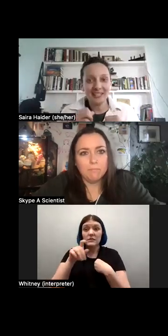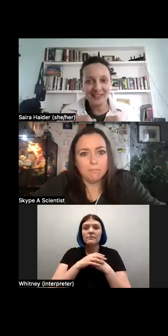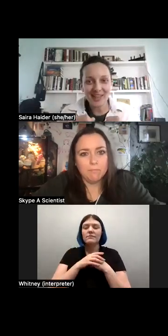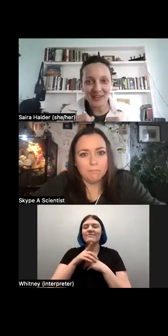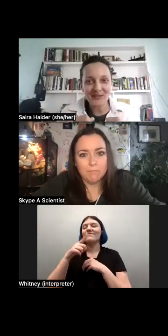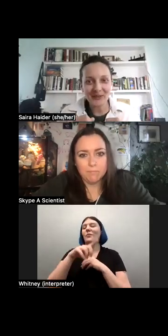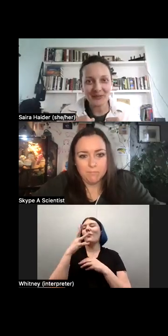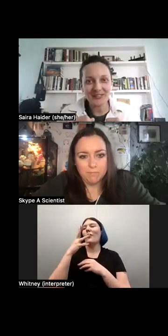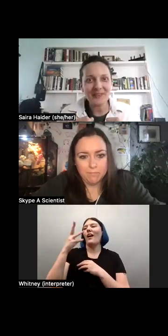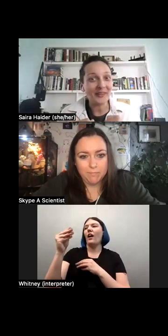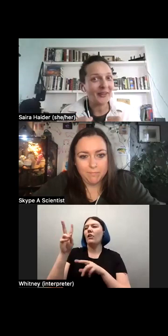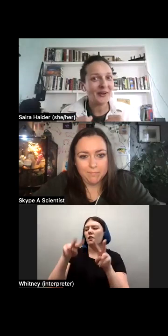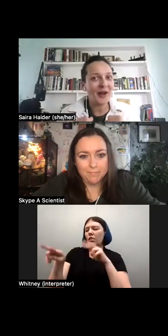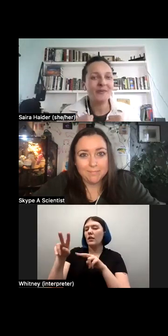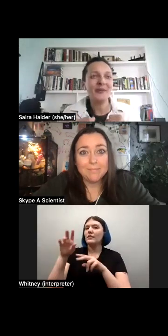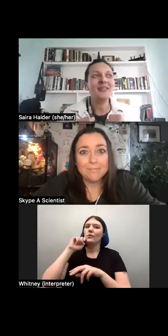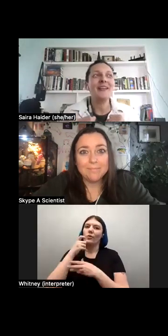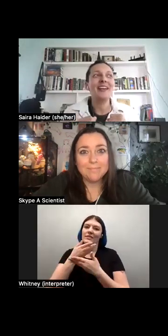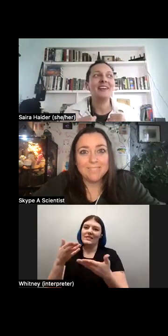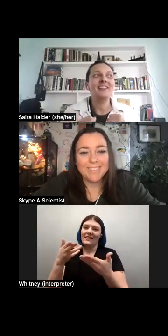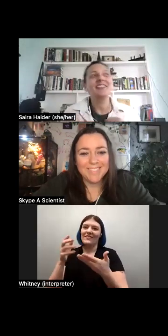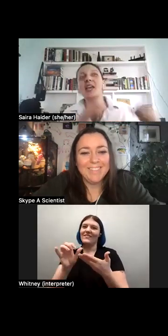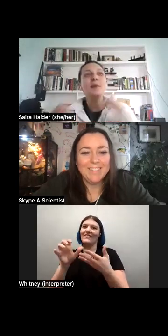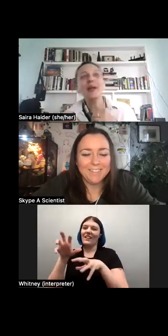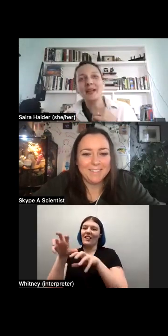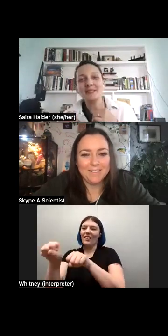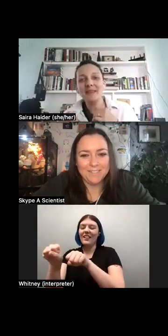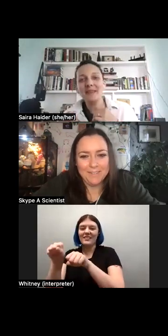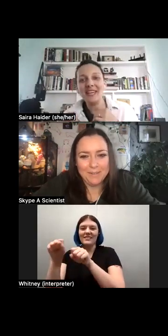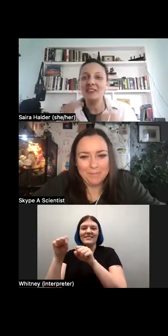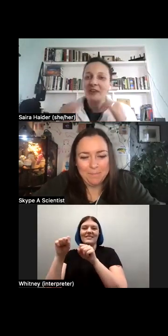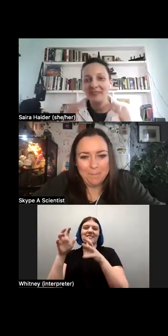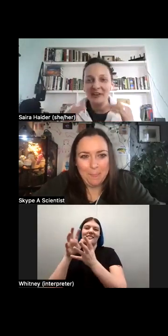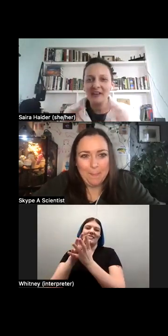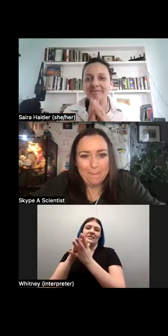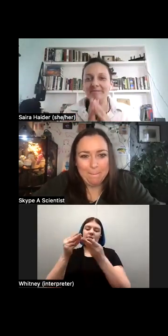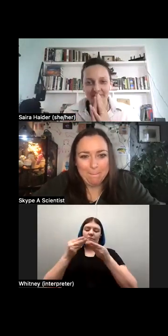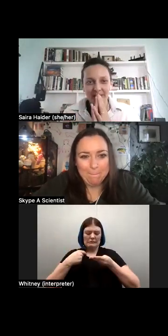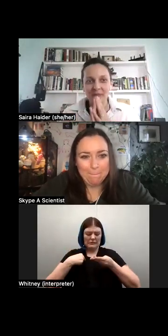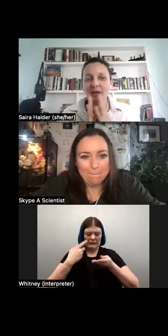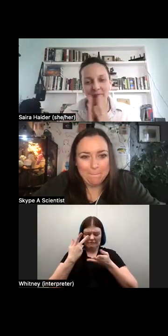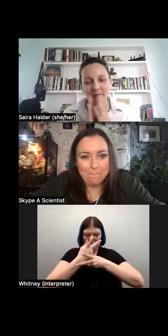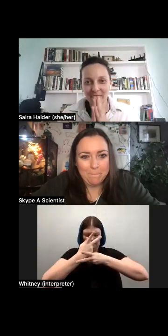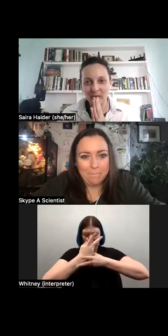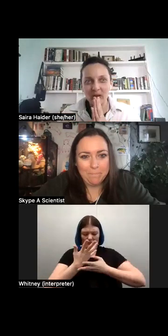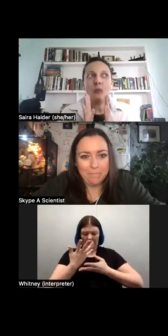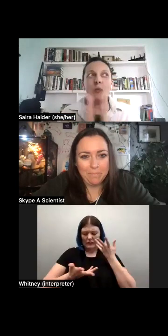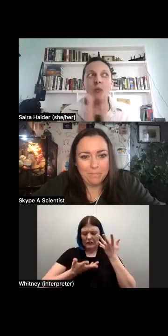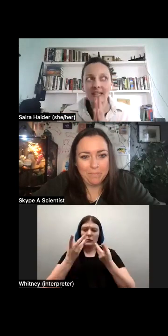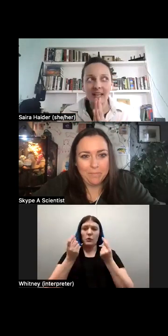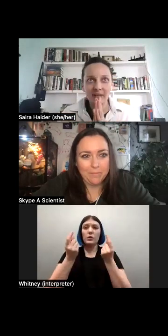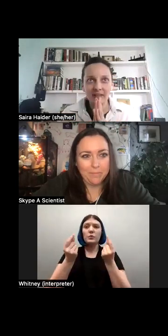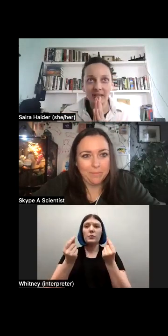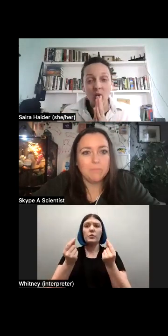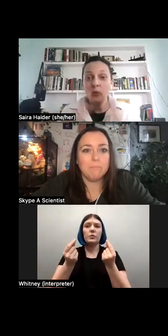and they do really cool stuff like grabbing those alligators, and then they bring it back to me and I try and figure out, what can we do? Why is it